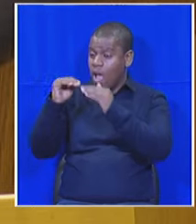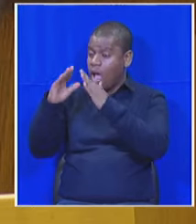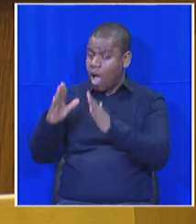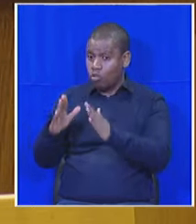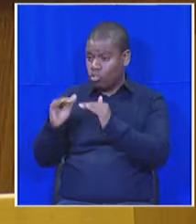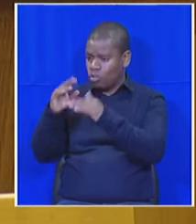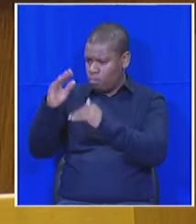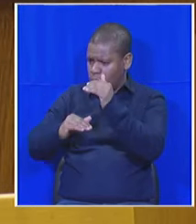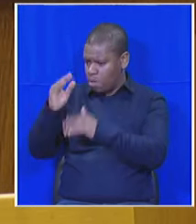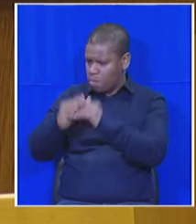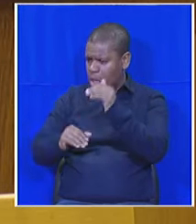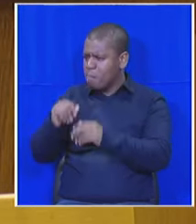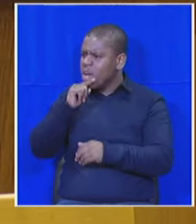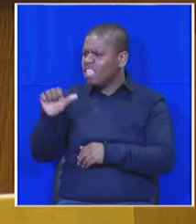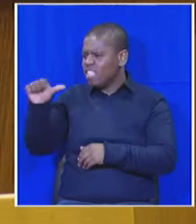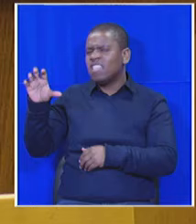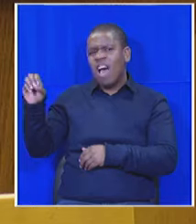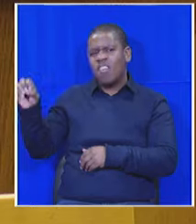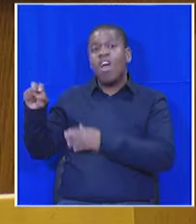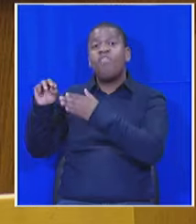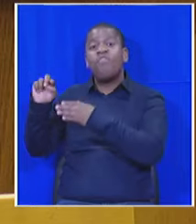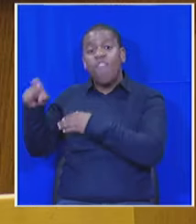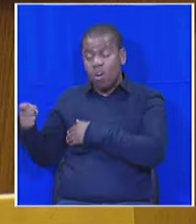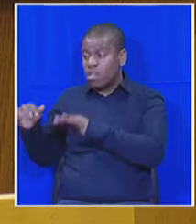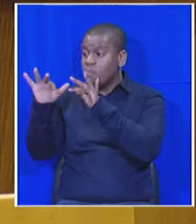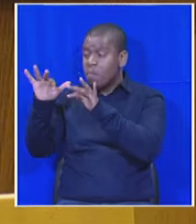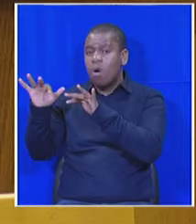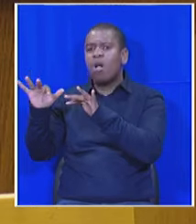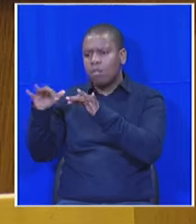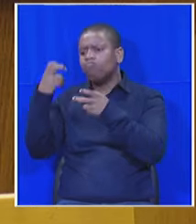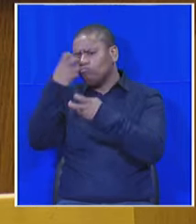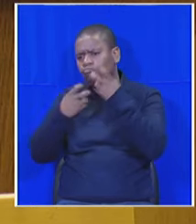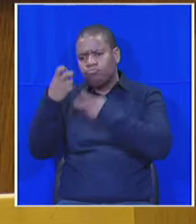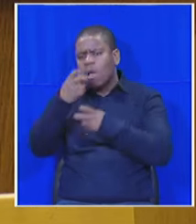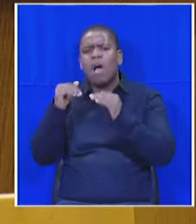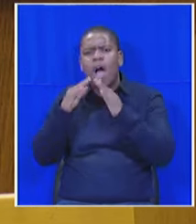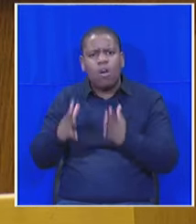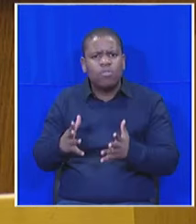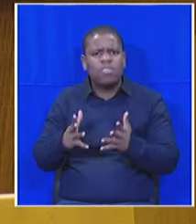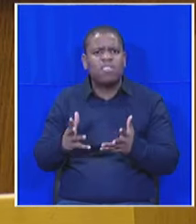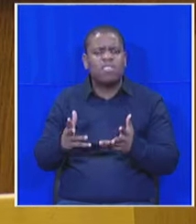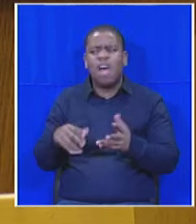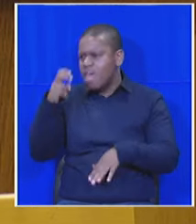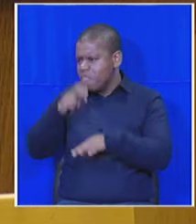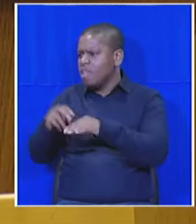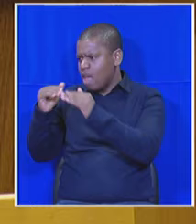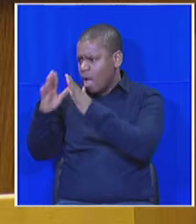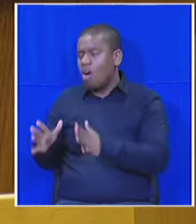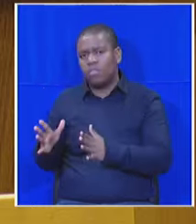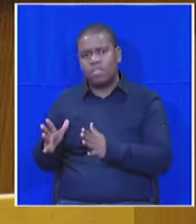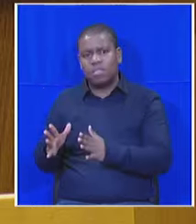Town looking for houses. And you're saying to me that you are caring about the people. There are people